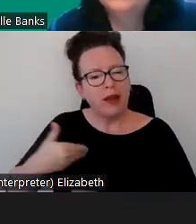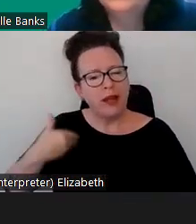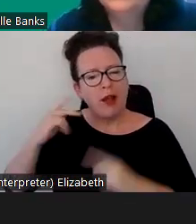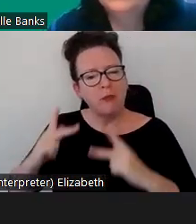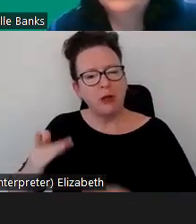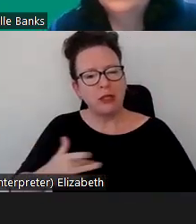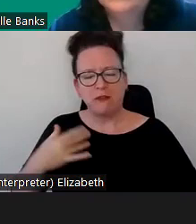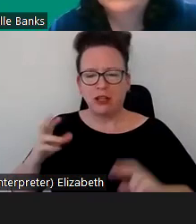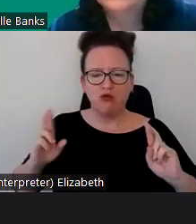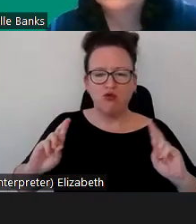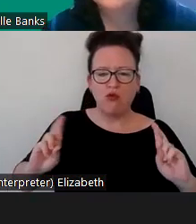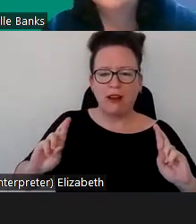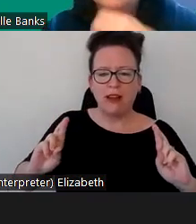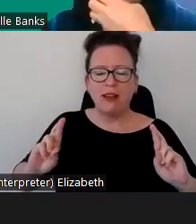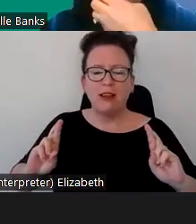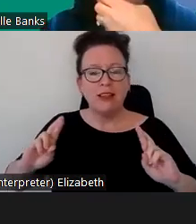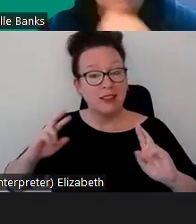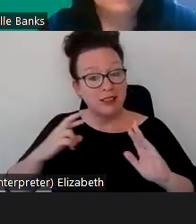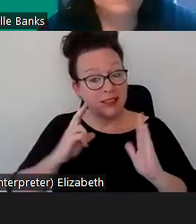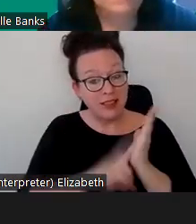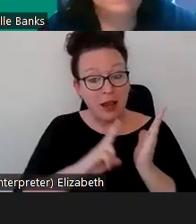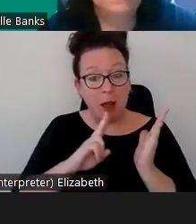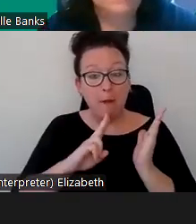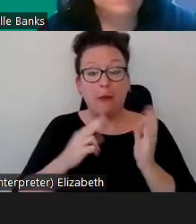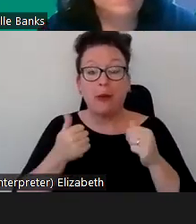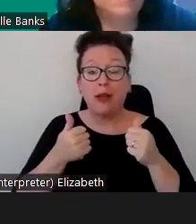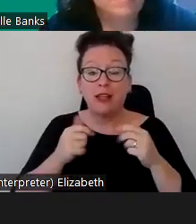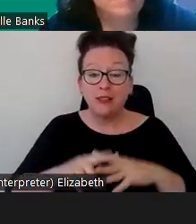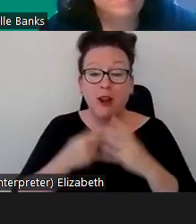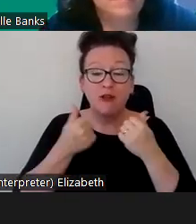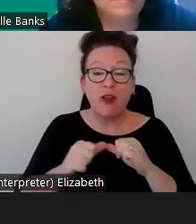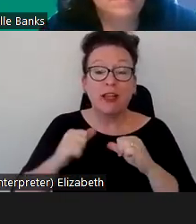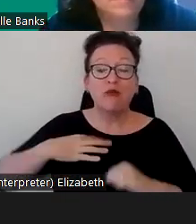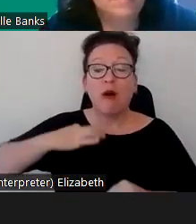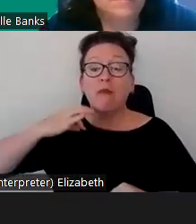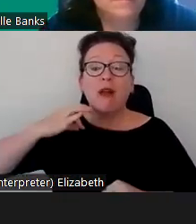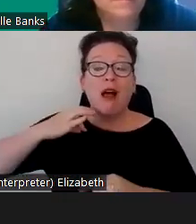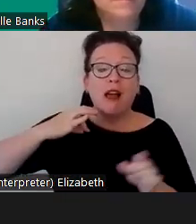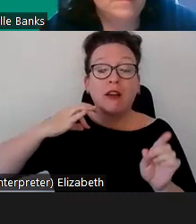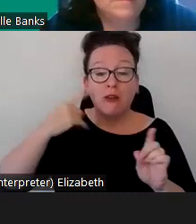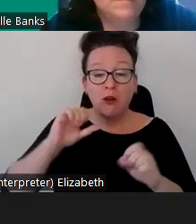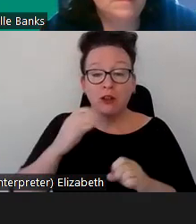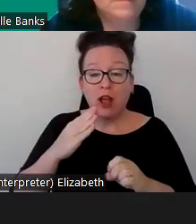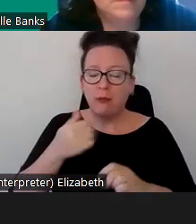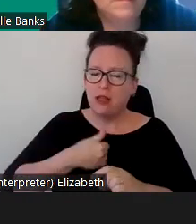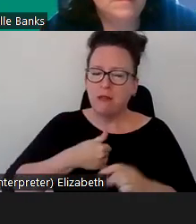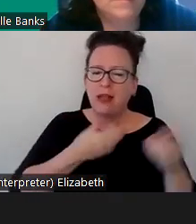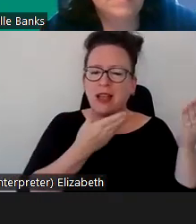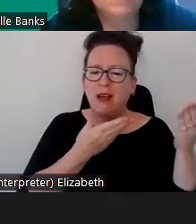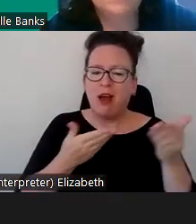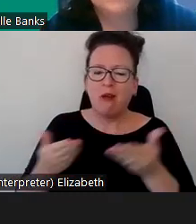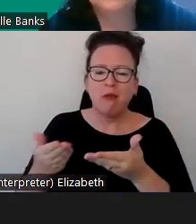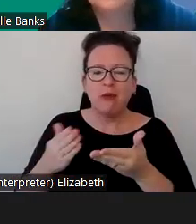ready to sign up and start trying to apply for jobs, I'll bring the employment